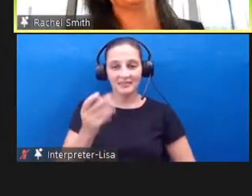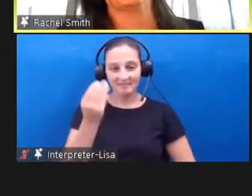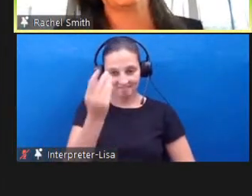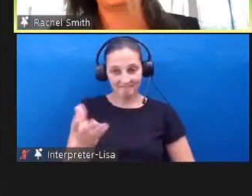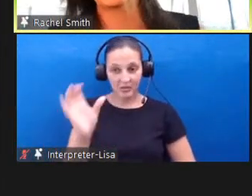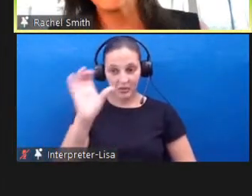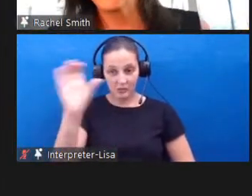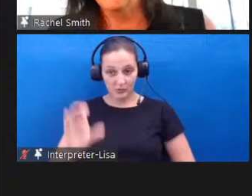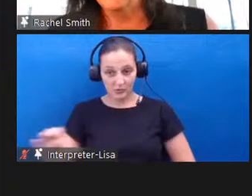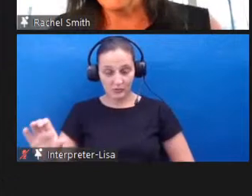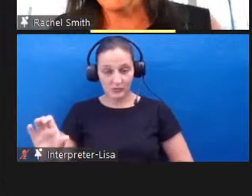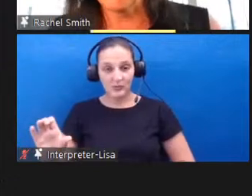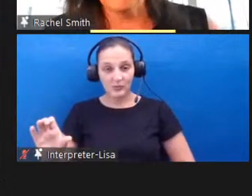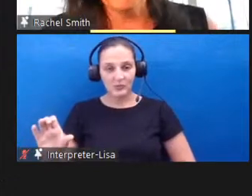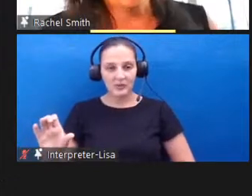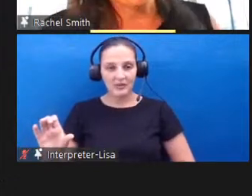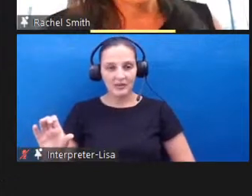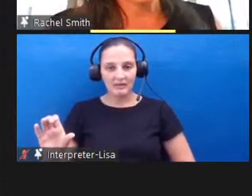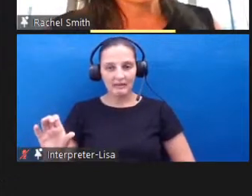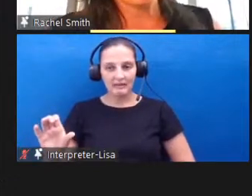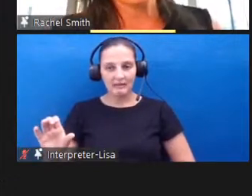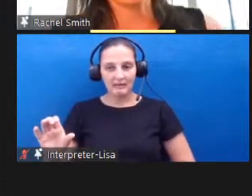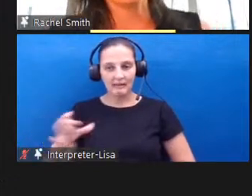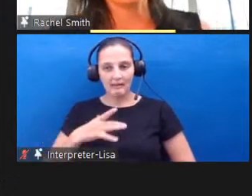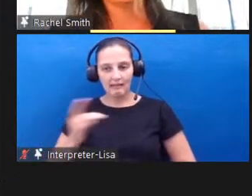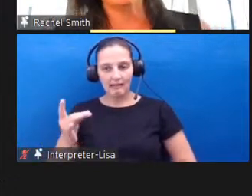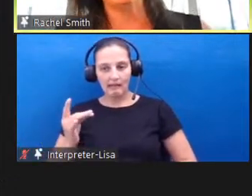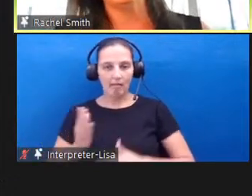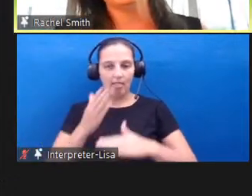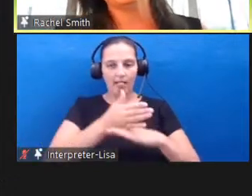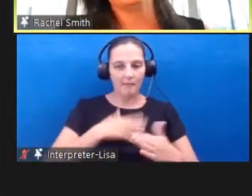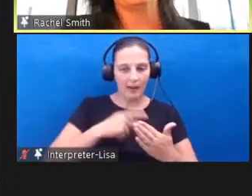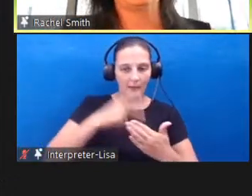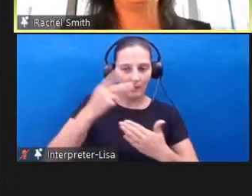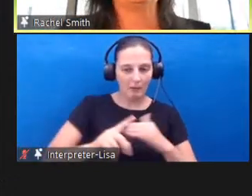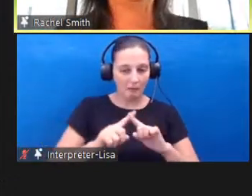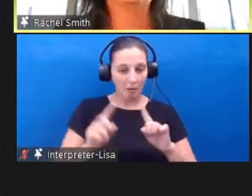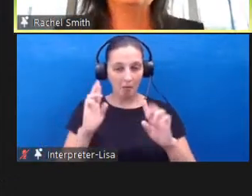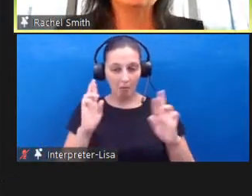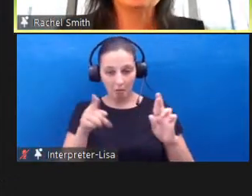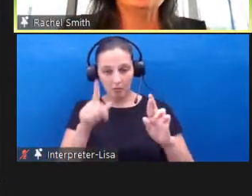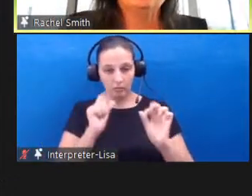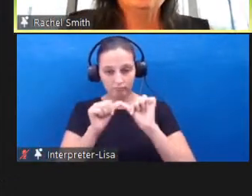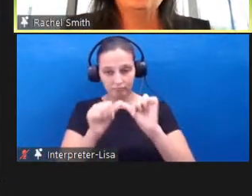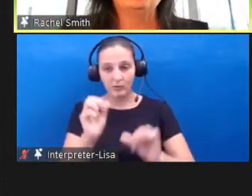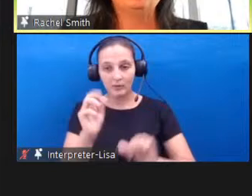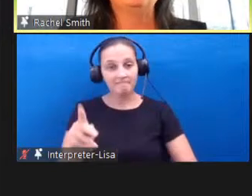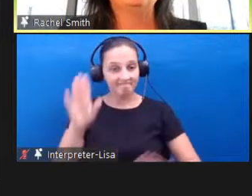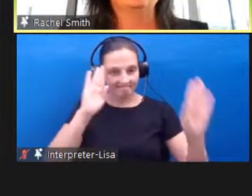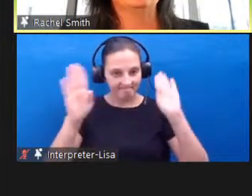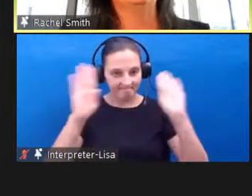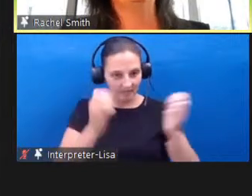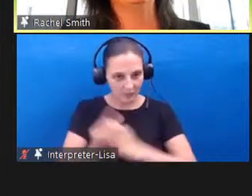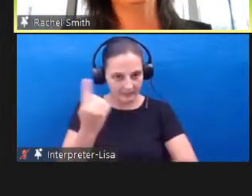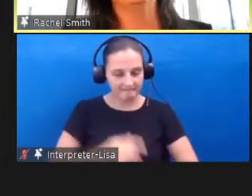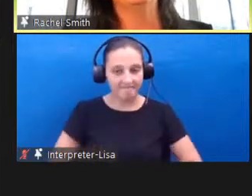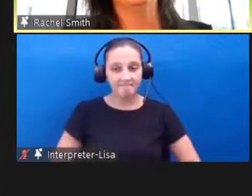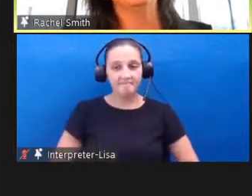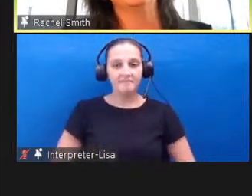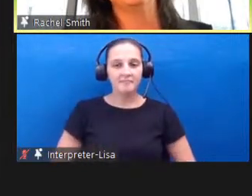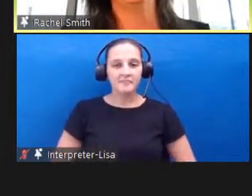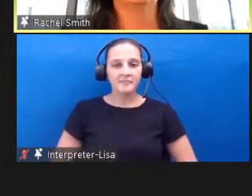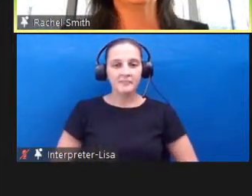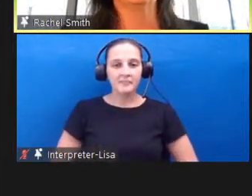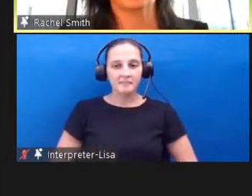likes to come and hijack my program, but hopefully this will be okay. So, hey everyone. And I'm going